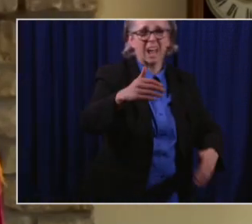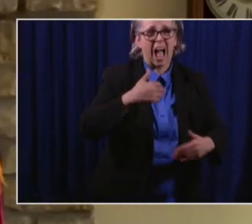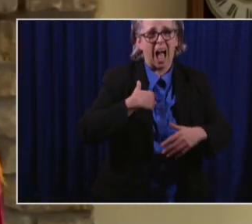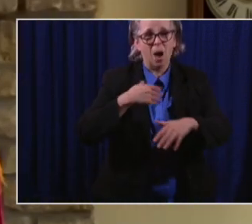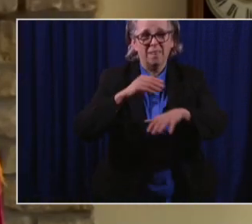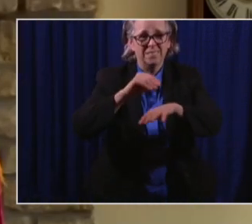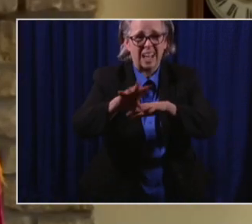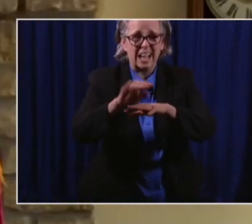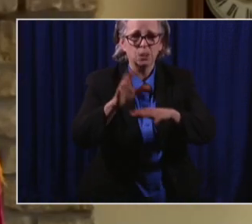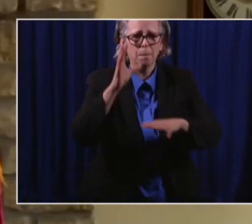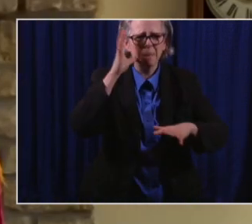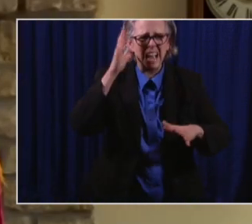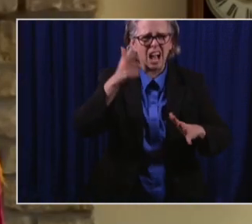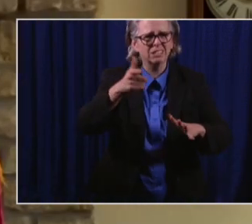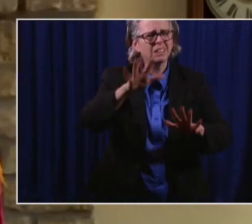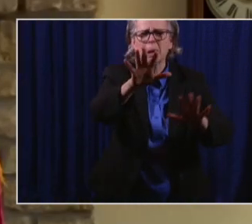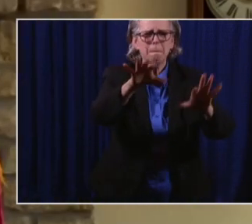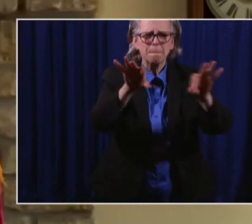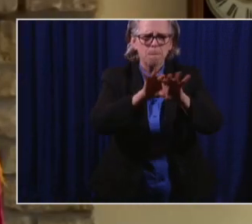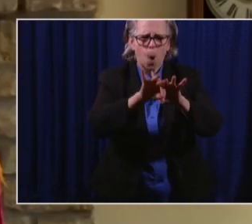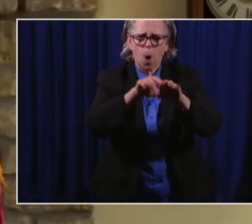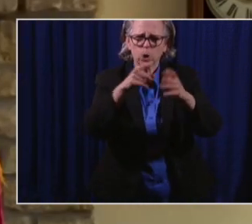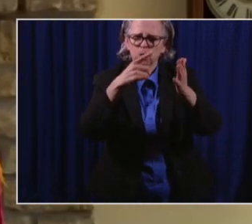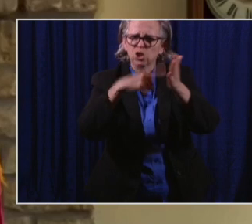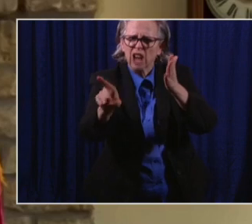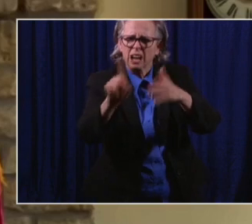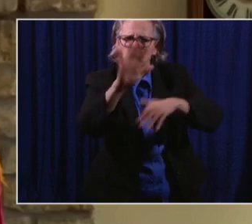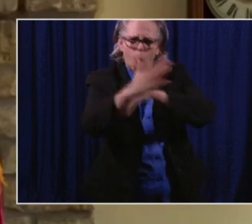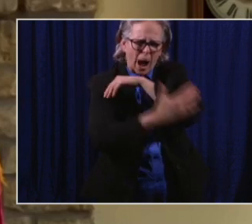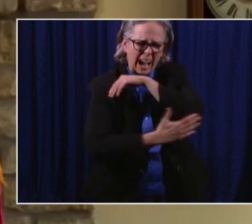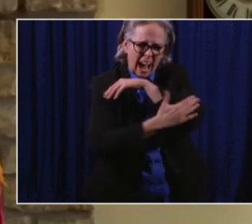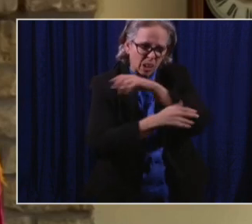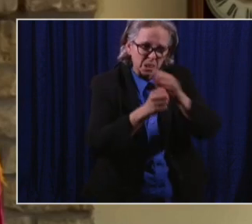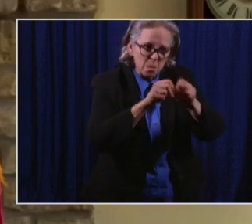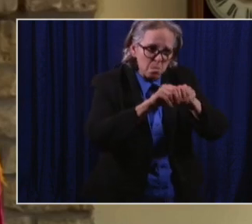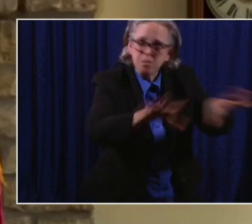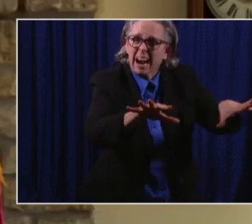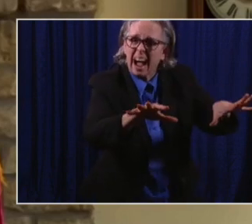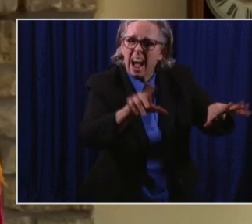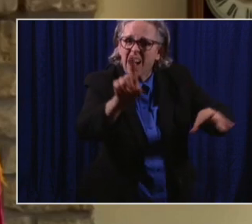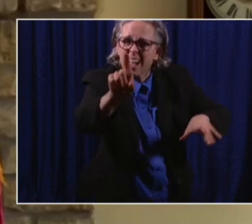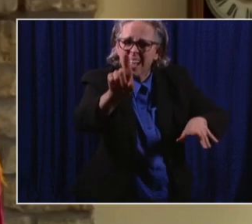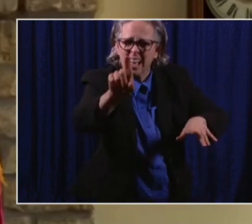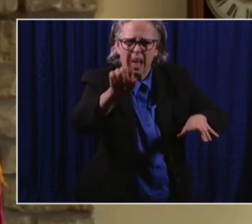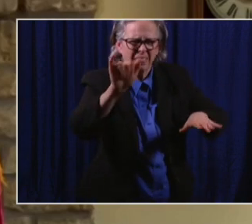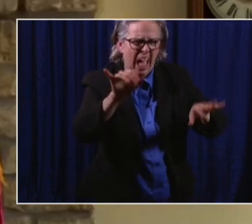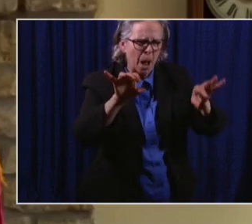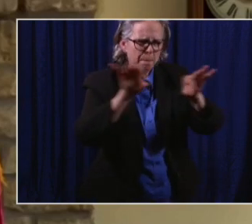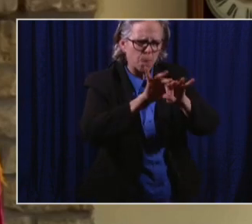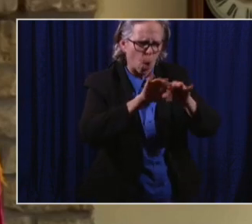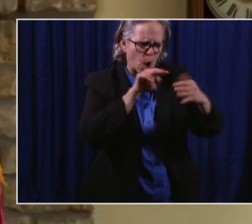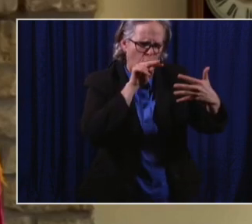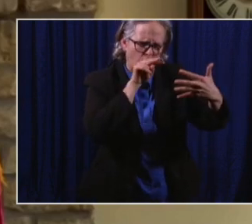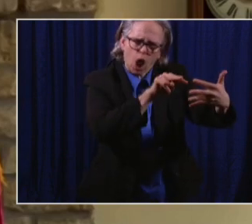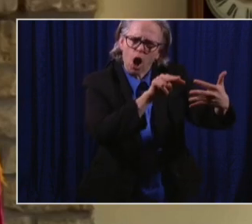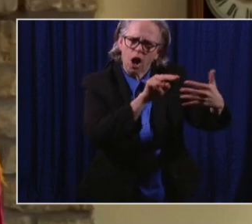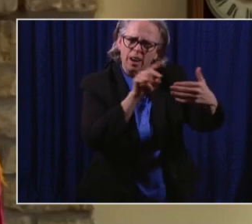spread is of COVID in your county matters. I mean, you can just go through and